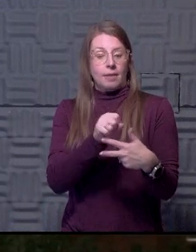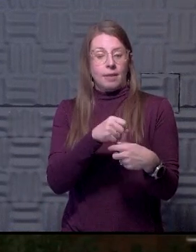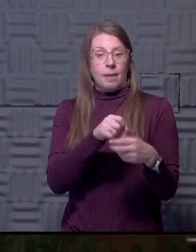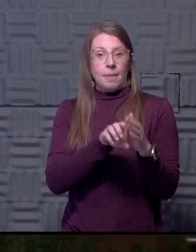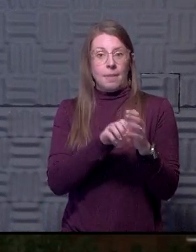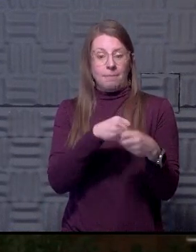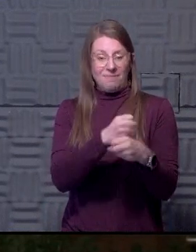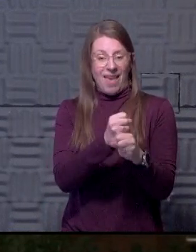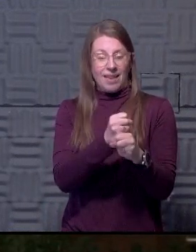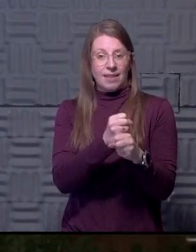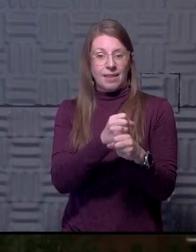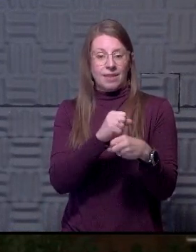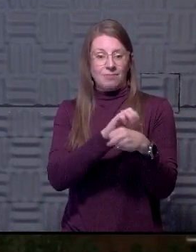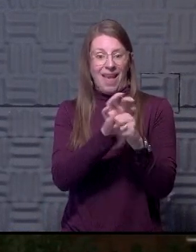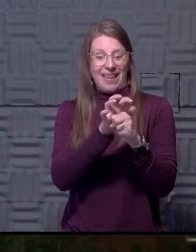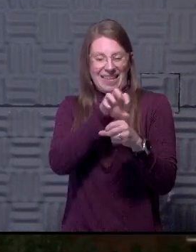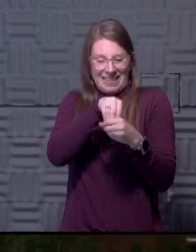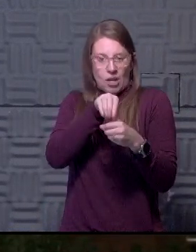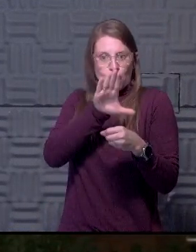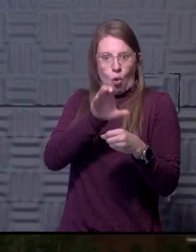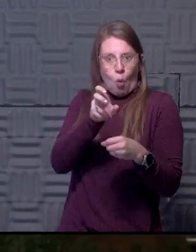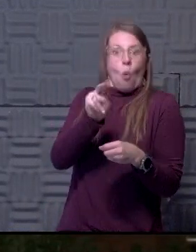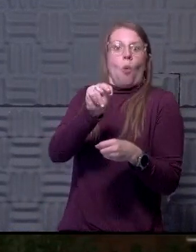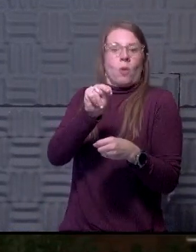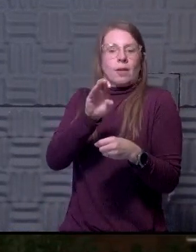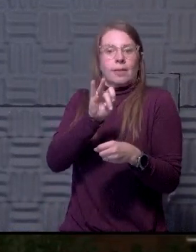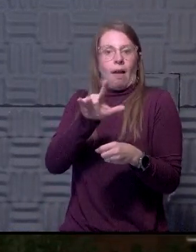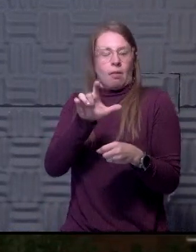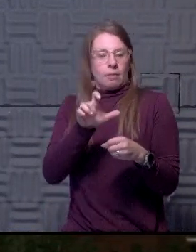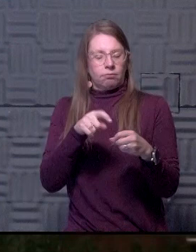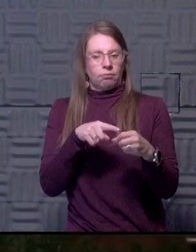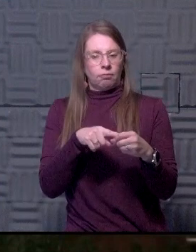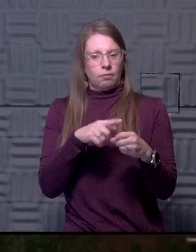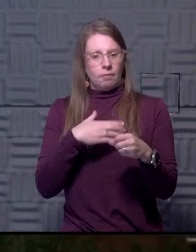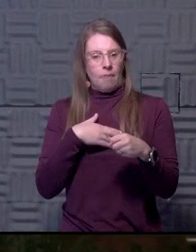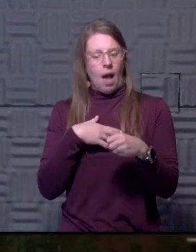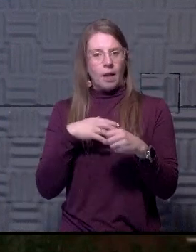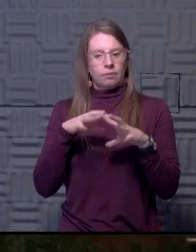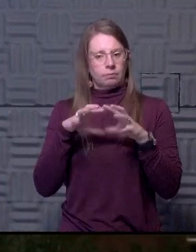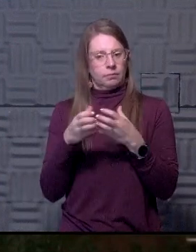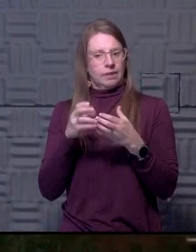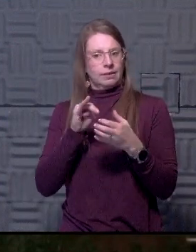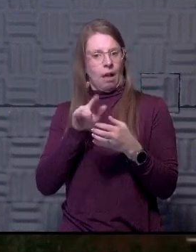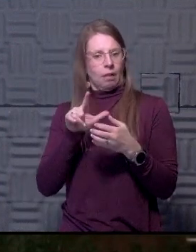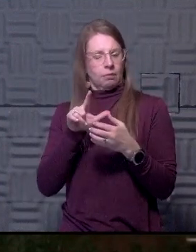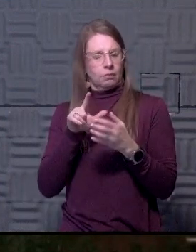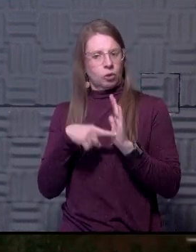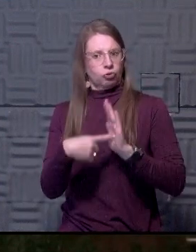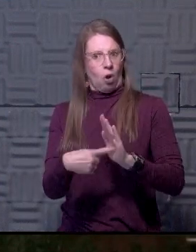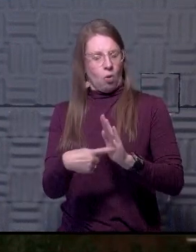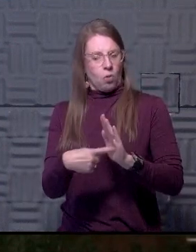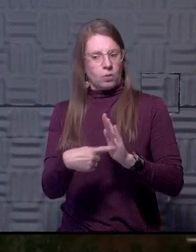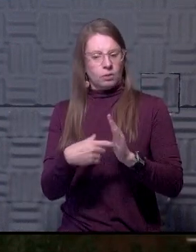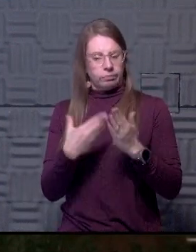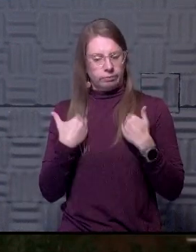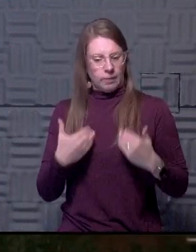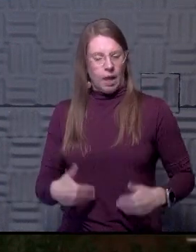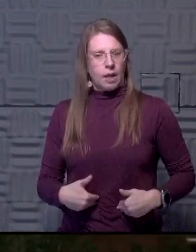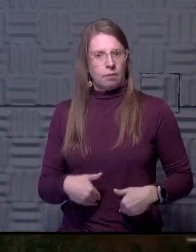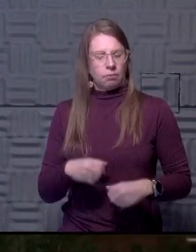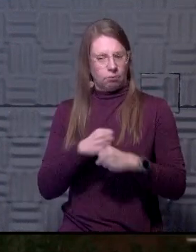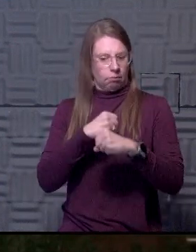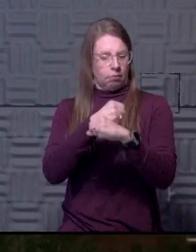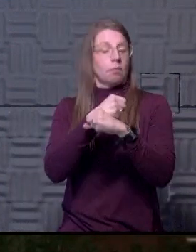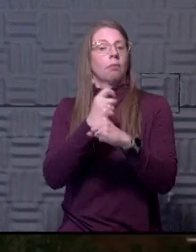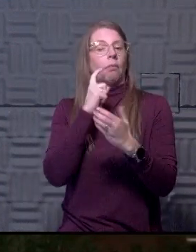of your own cell. Your cell then shows that spike protein to the rest of your body, and that's how you become immune to it. Then